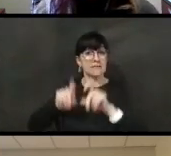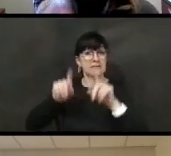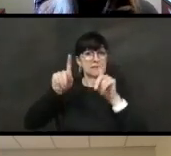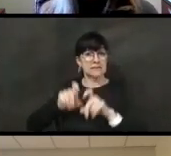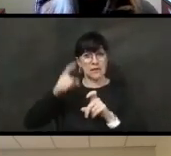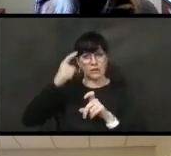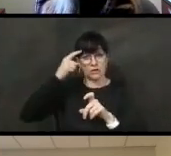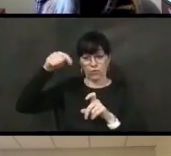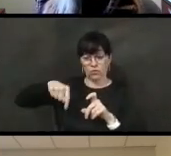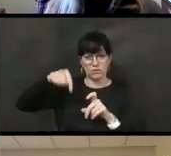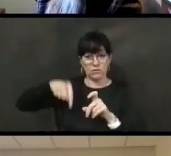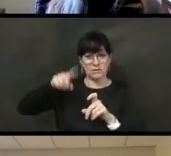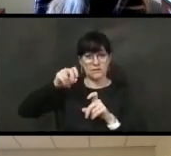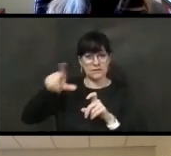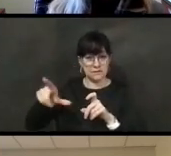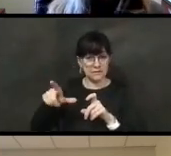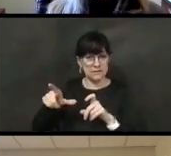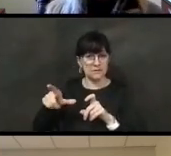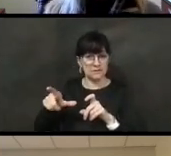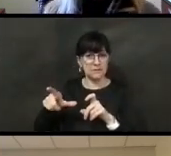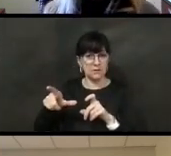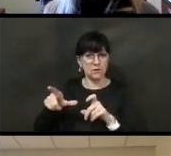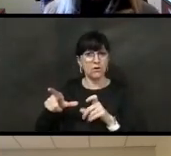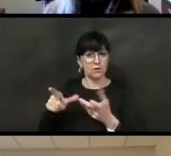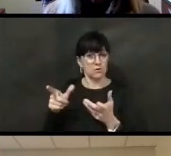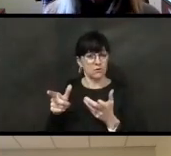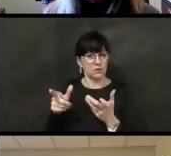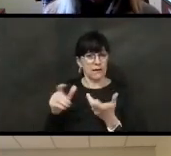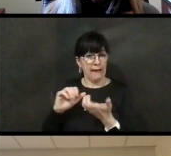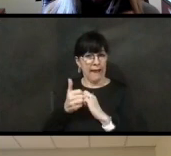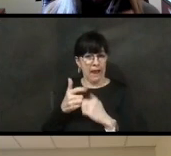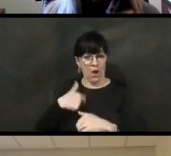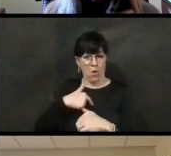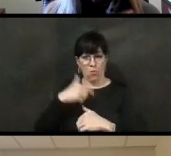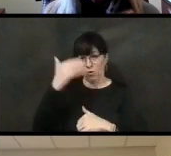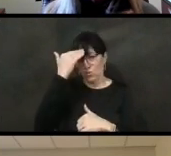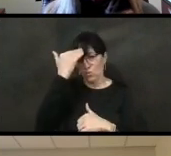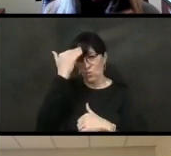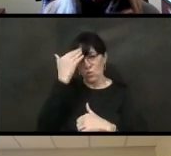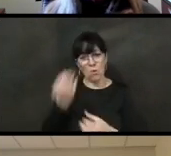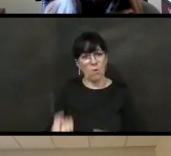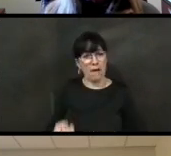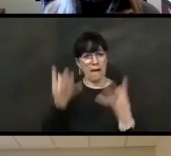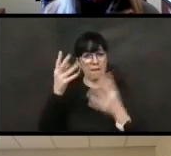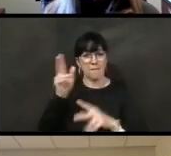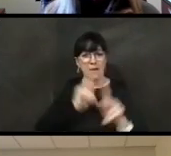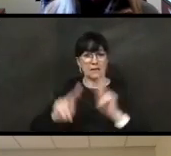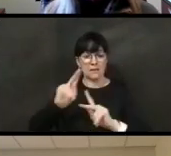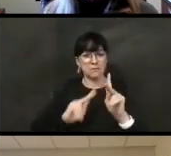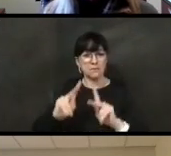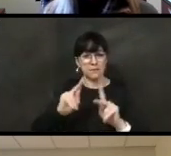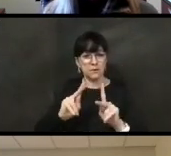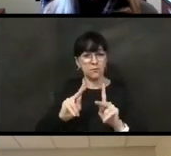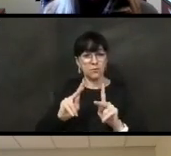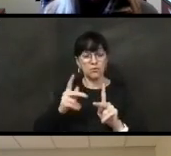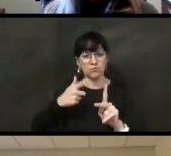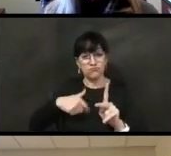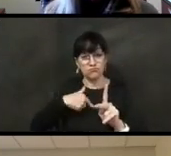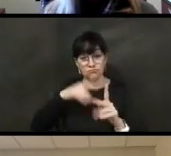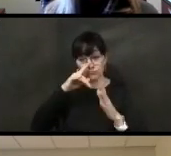to reopen, she says, and truly know how widespread this virus is, while also increasing contact tracing, is to do